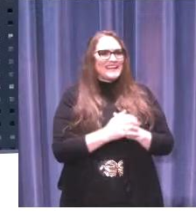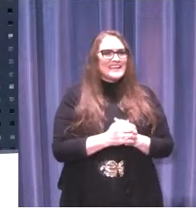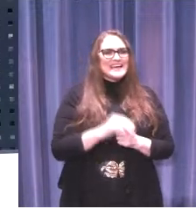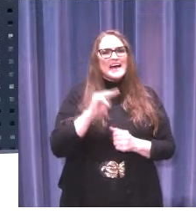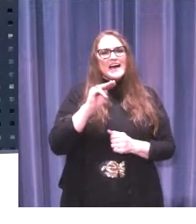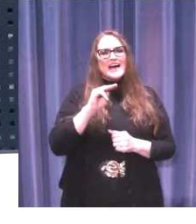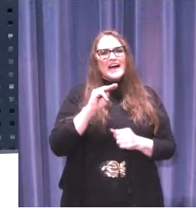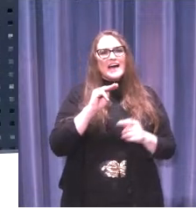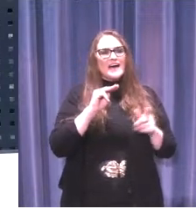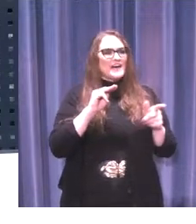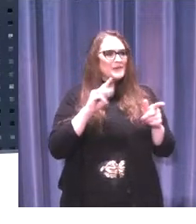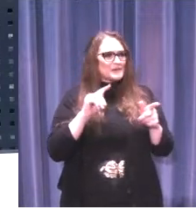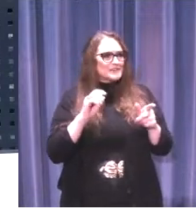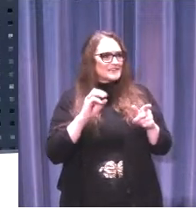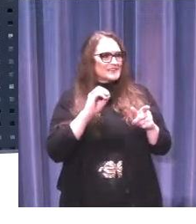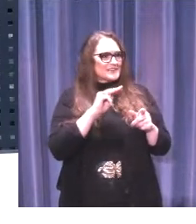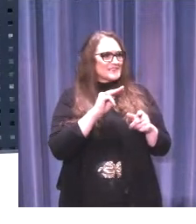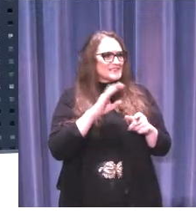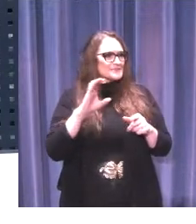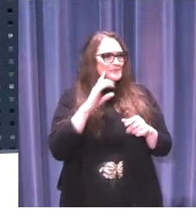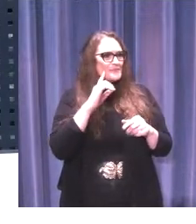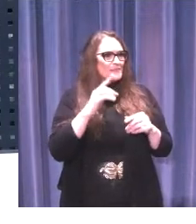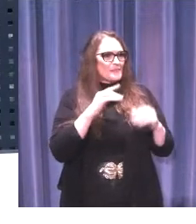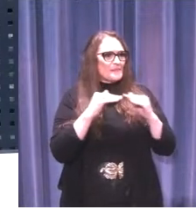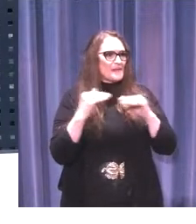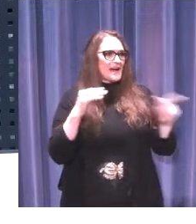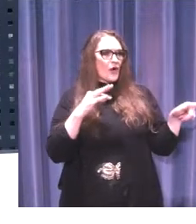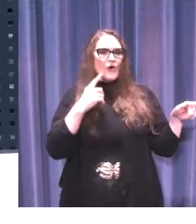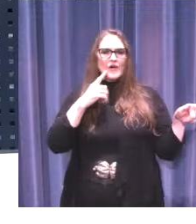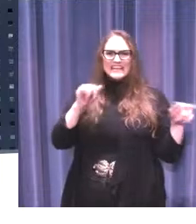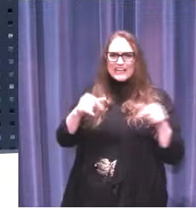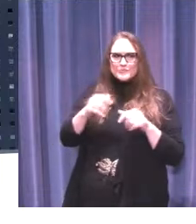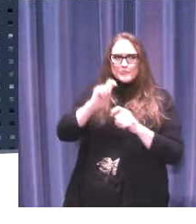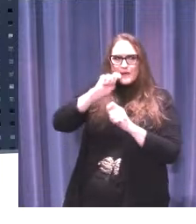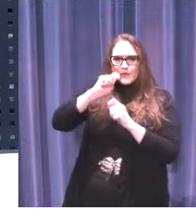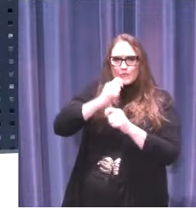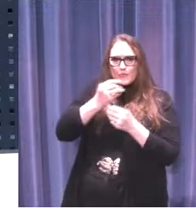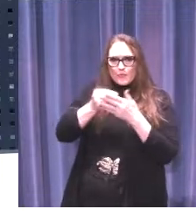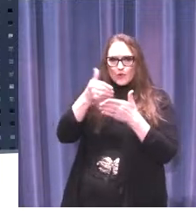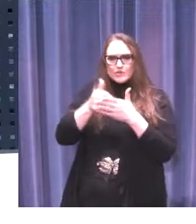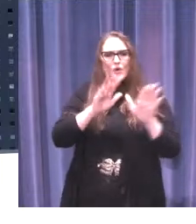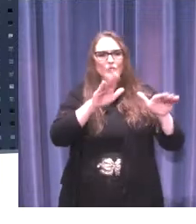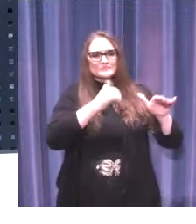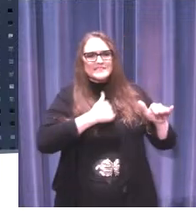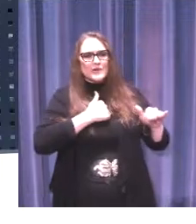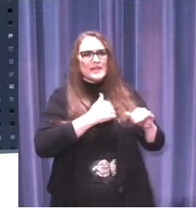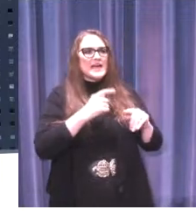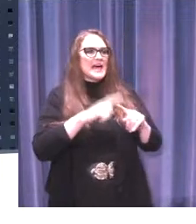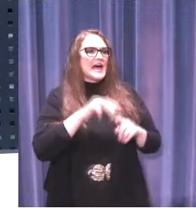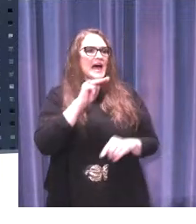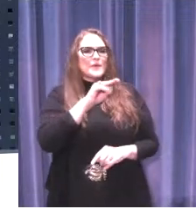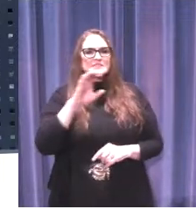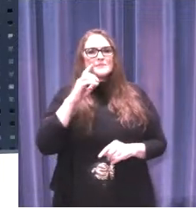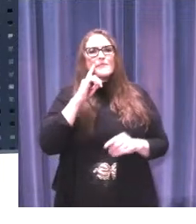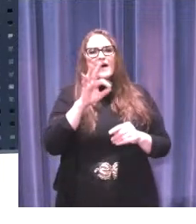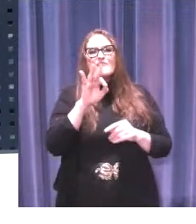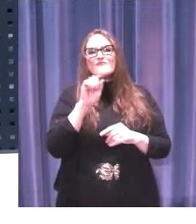here. Could you move the microphone closer to you? I'm sorry. I was a Mott Fellow here, and I went to